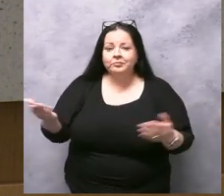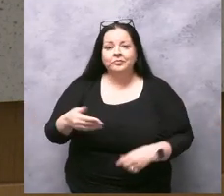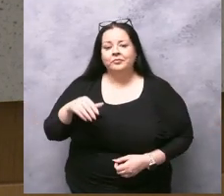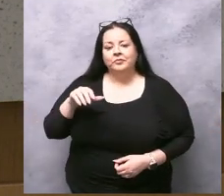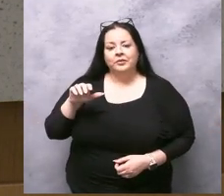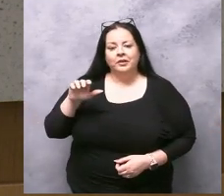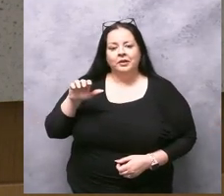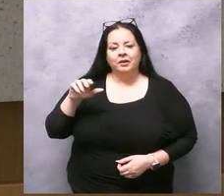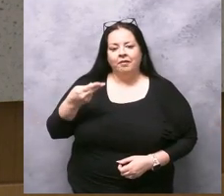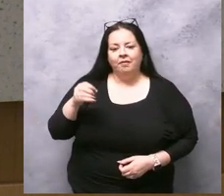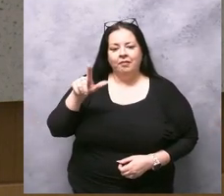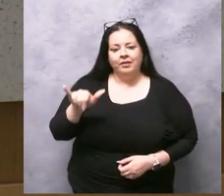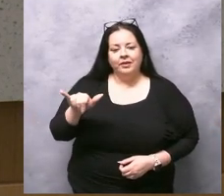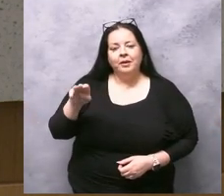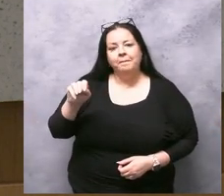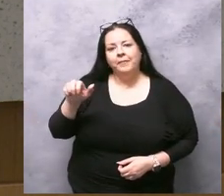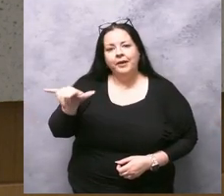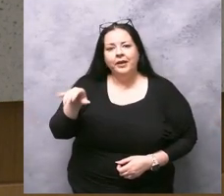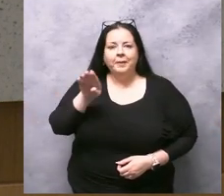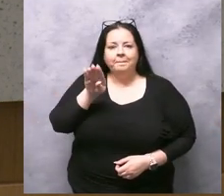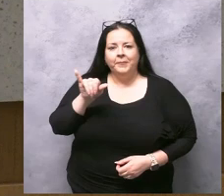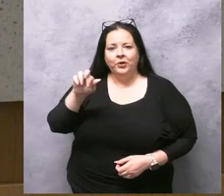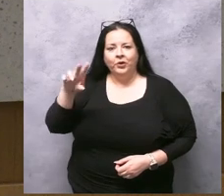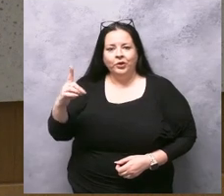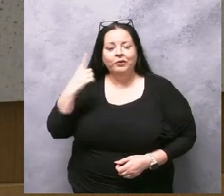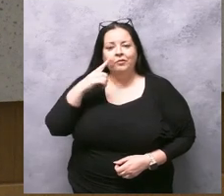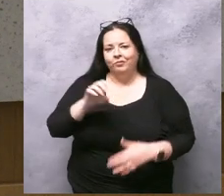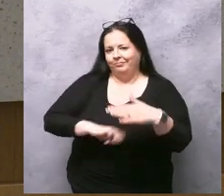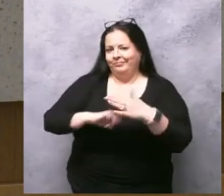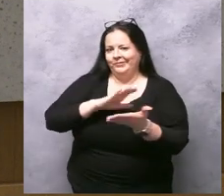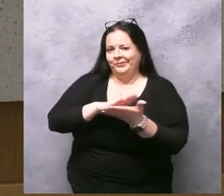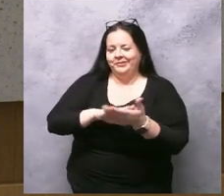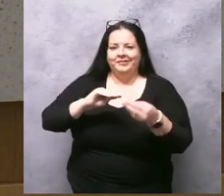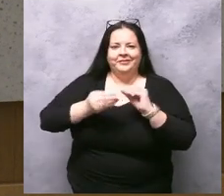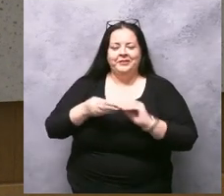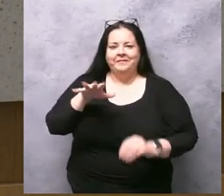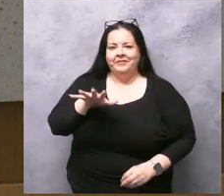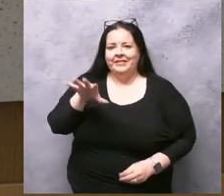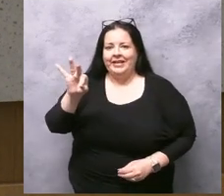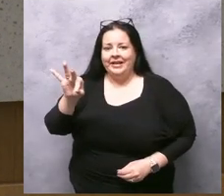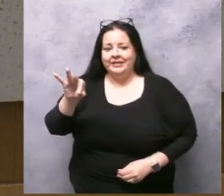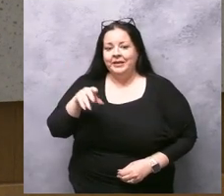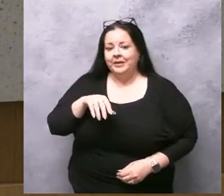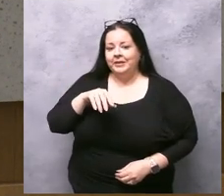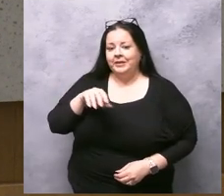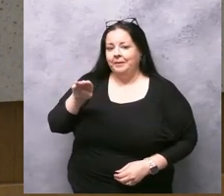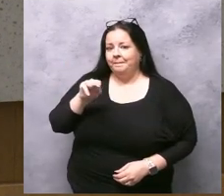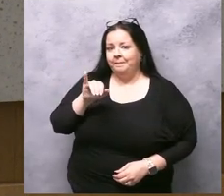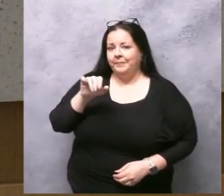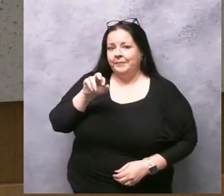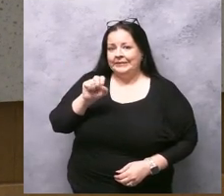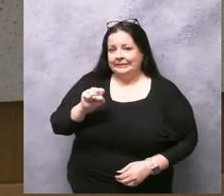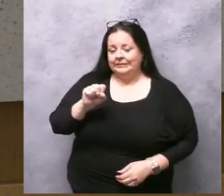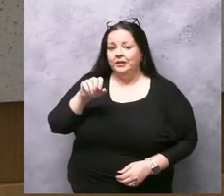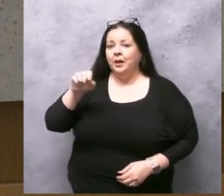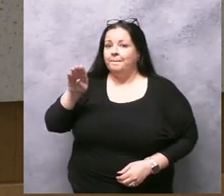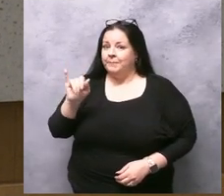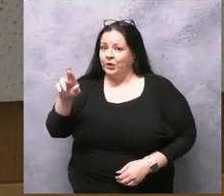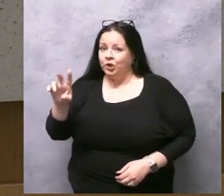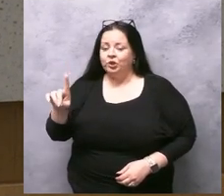Bird as the namesake for elementary number 59. Ms. Bird taught for 30 years all